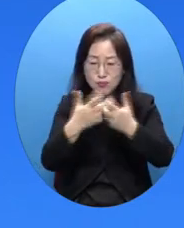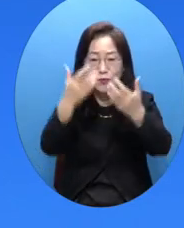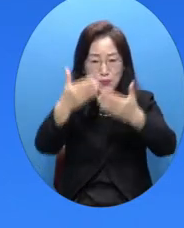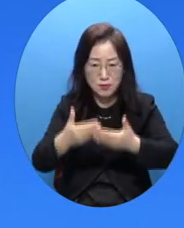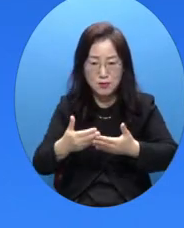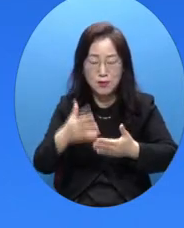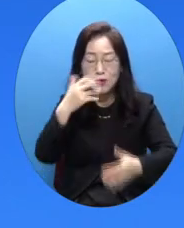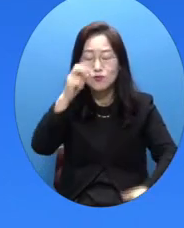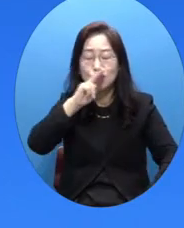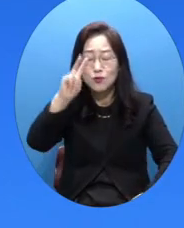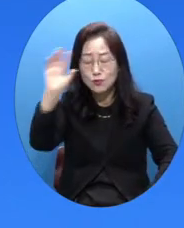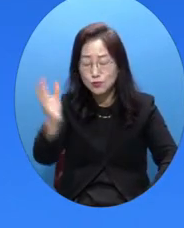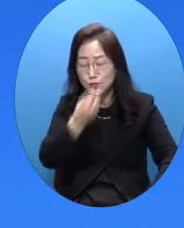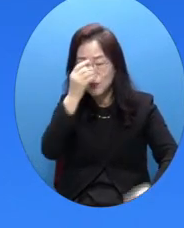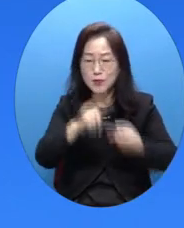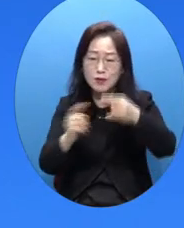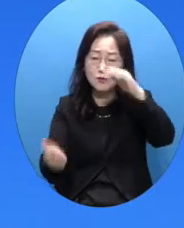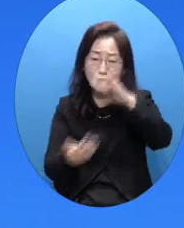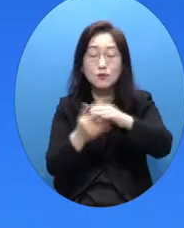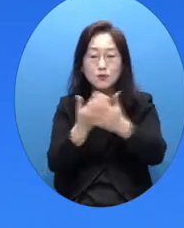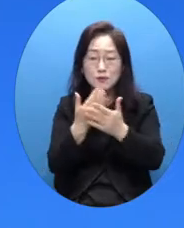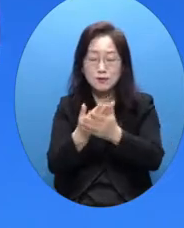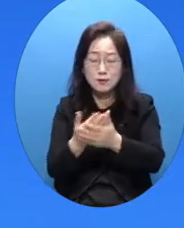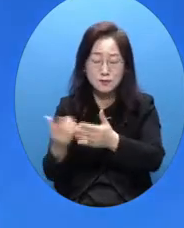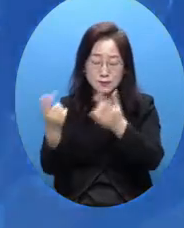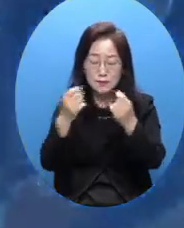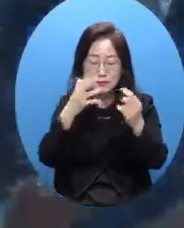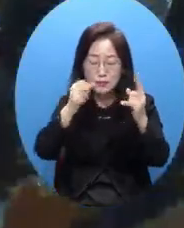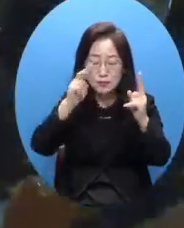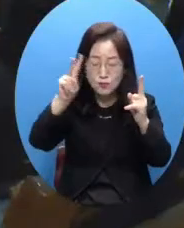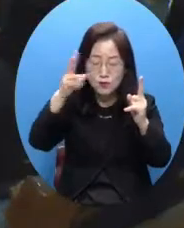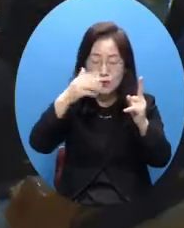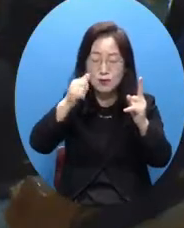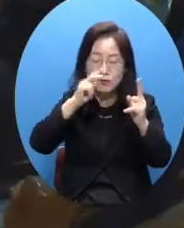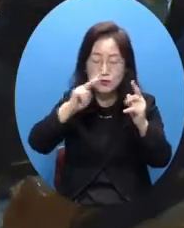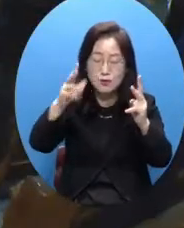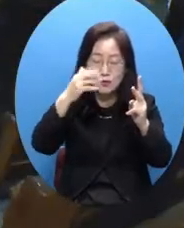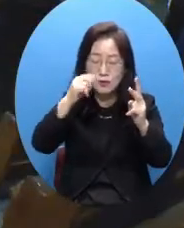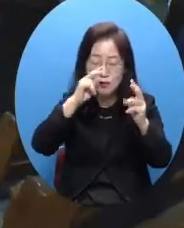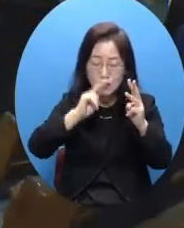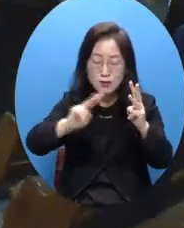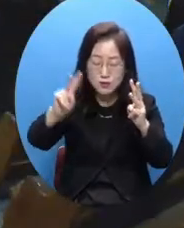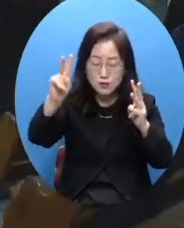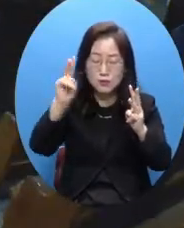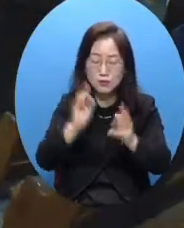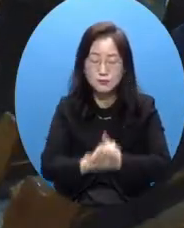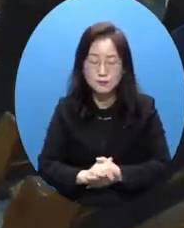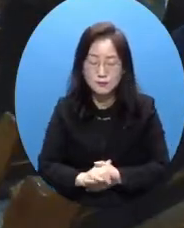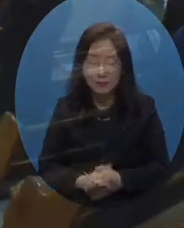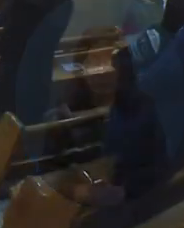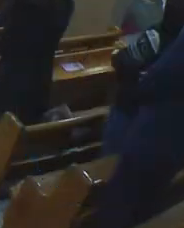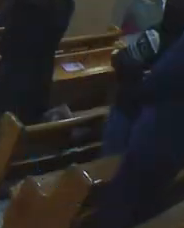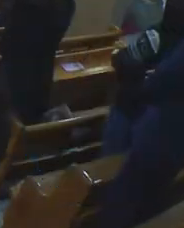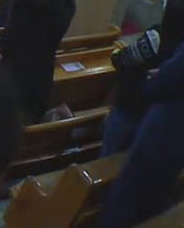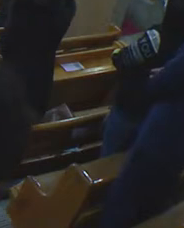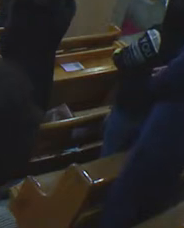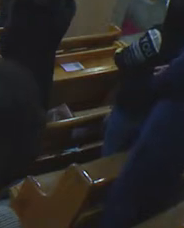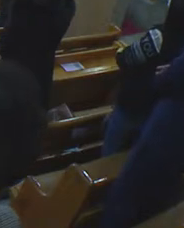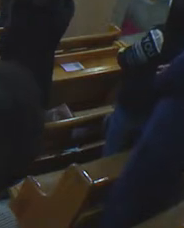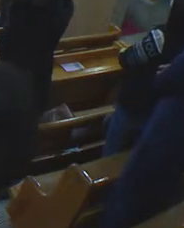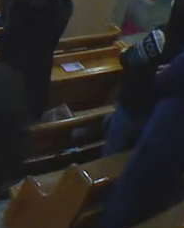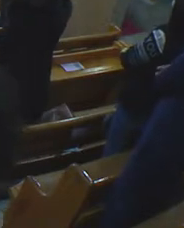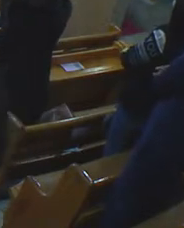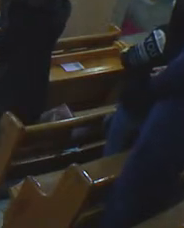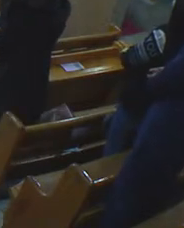enjoy a life where we may enjoy making with us even as our souls are getting along well let us pray to the Lord by calling his names